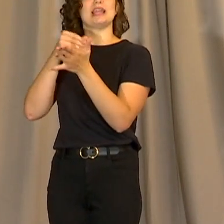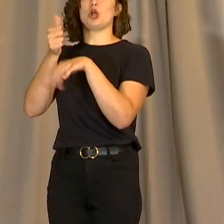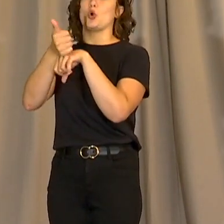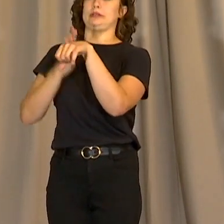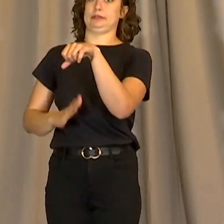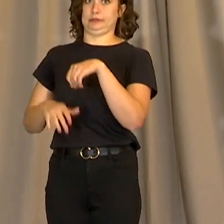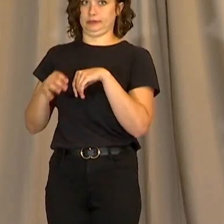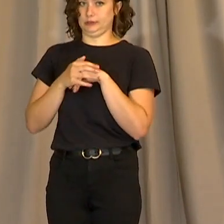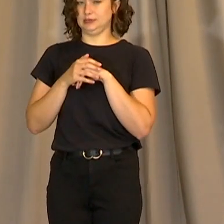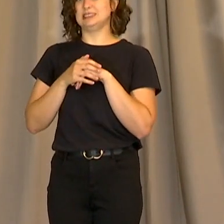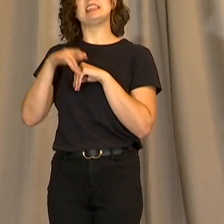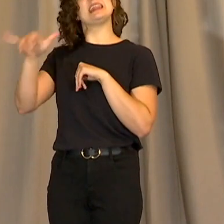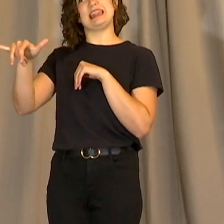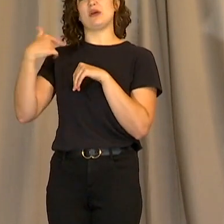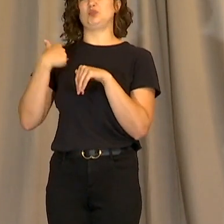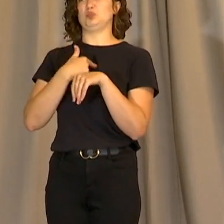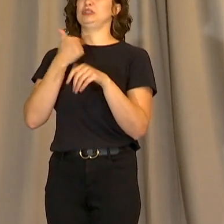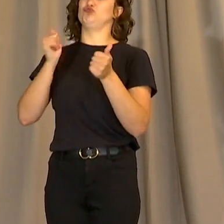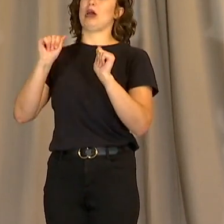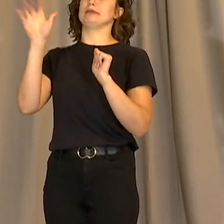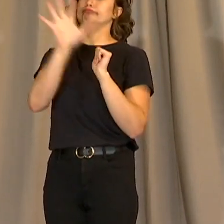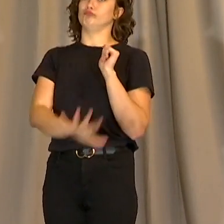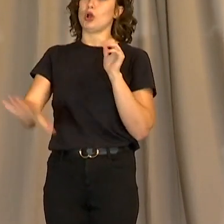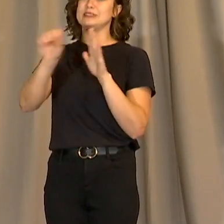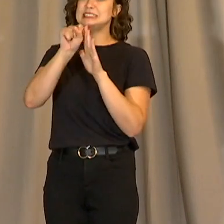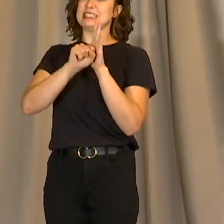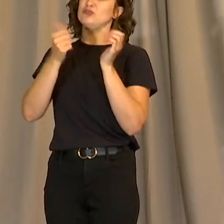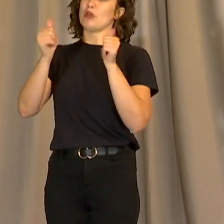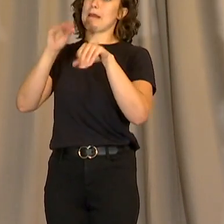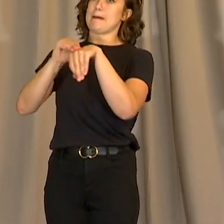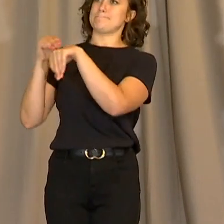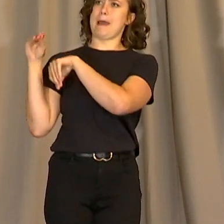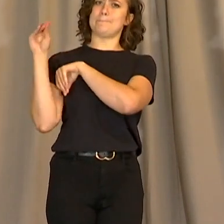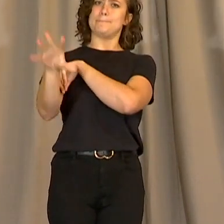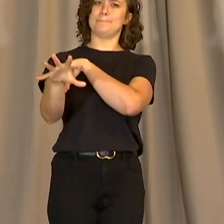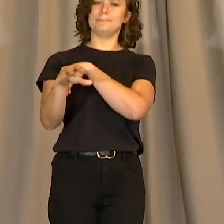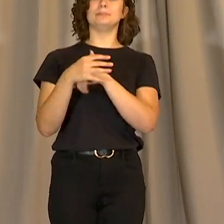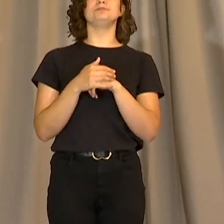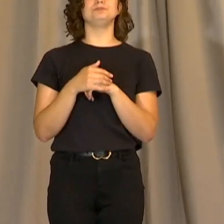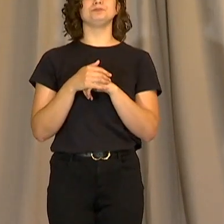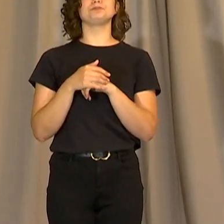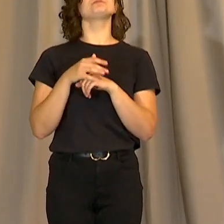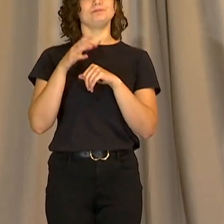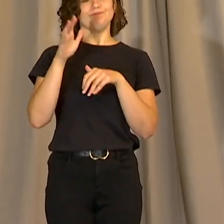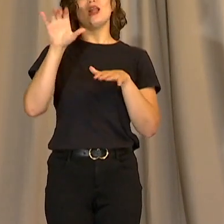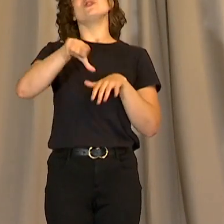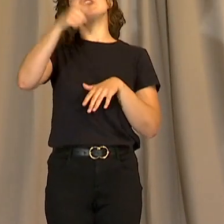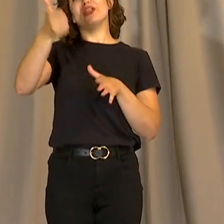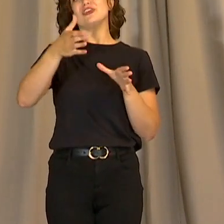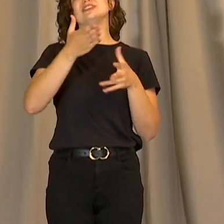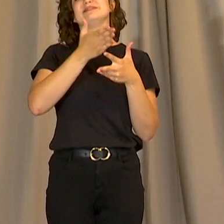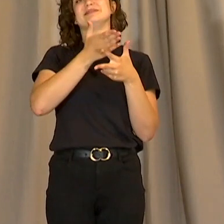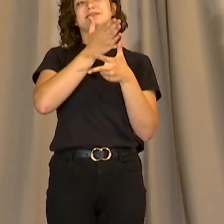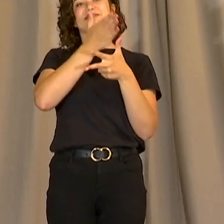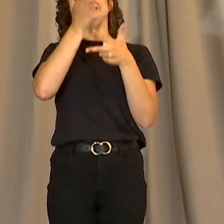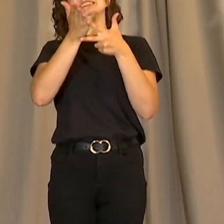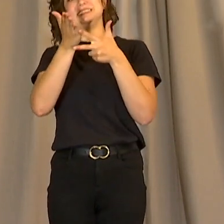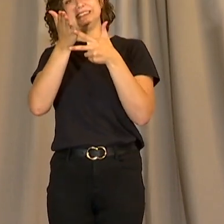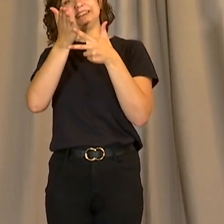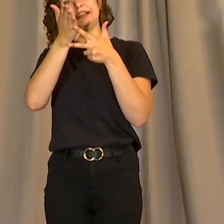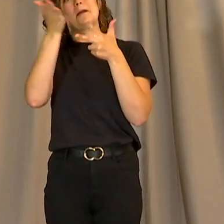really hard to lift that throughout the state. Another one is teaching comprehensive history. So I'm glad you brought that up.